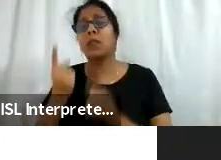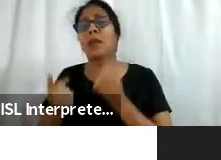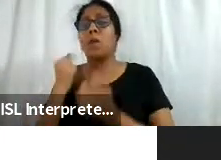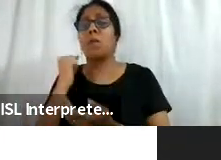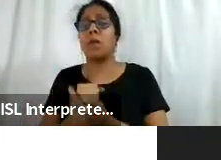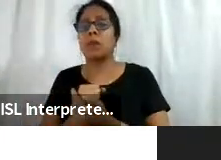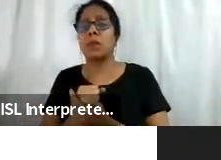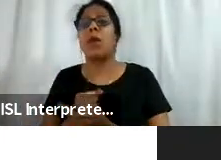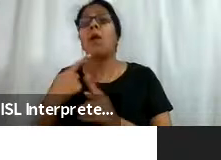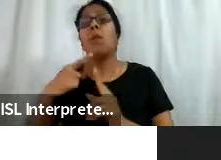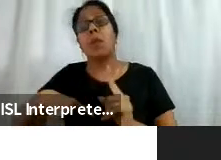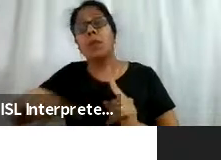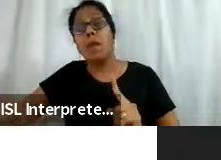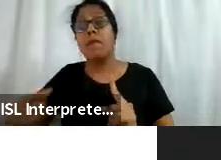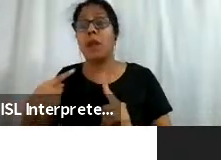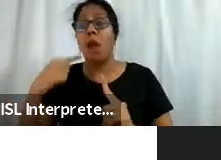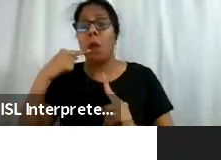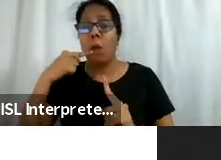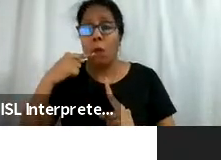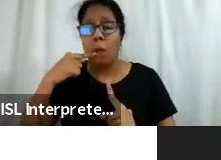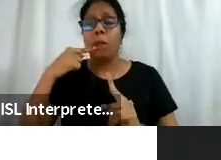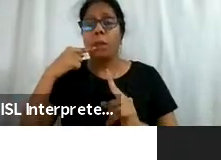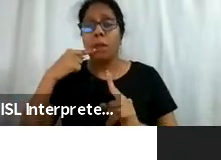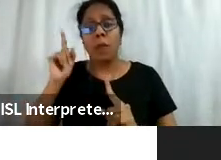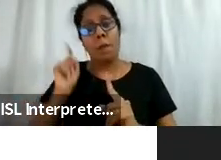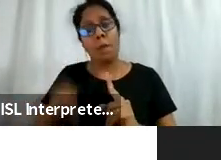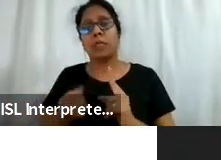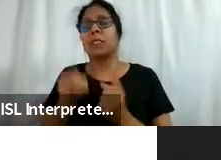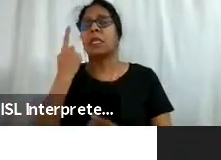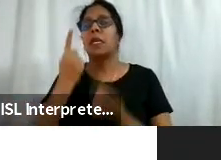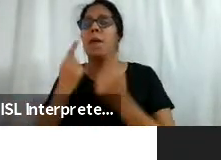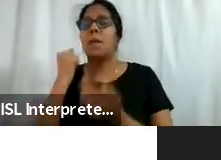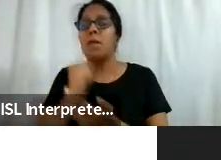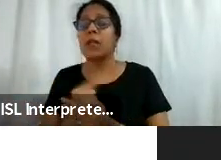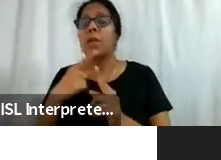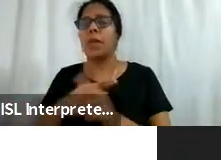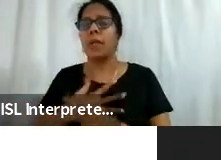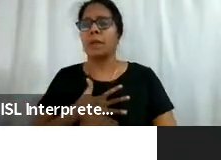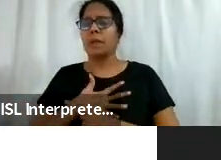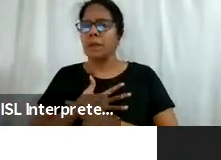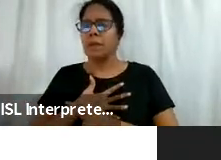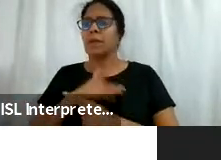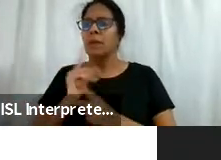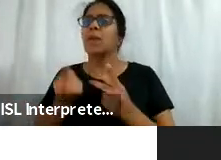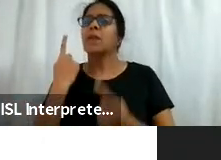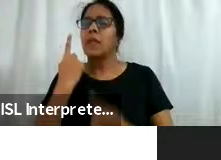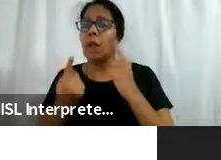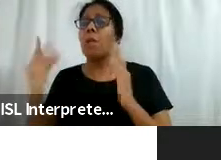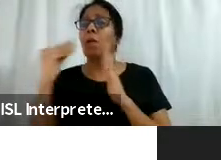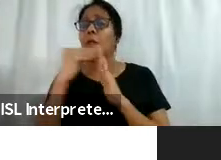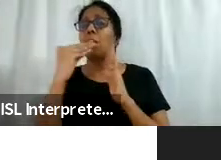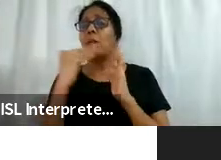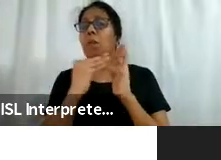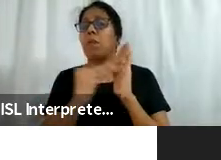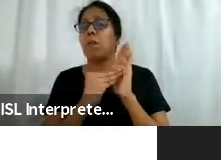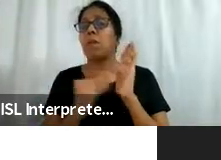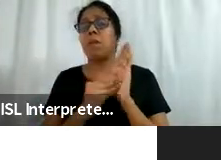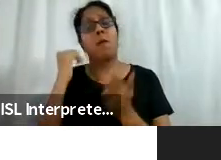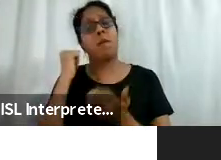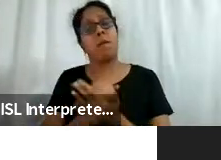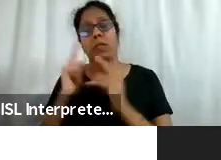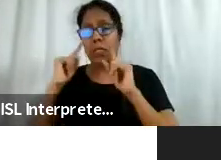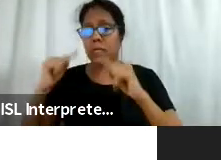daily temperature recording and respiratory rate should be measured and recorded. If you're on